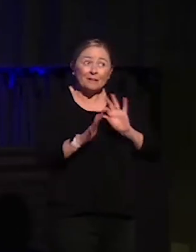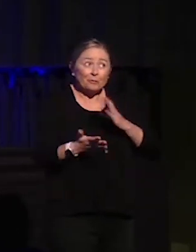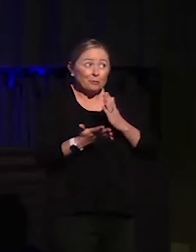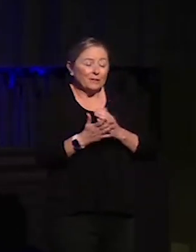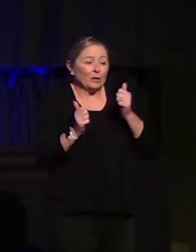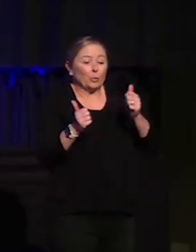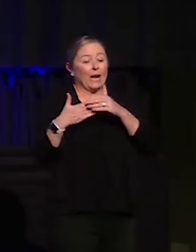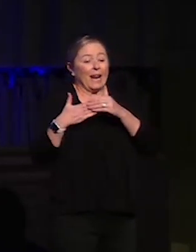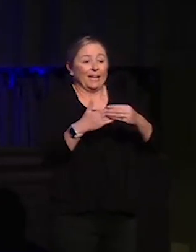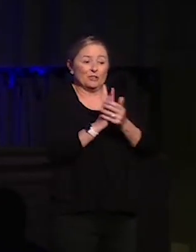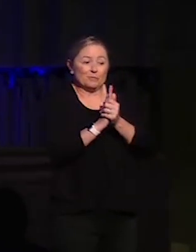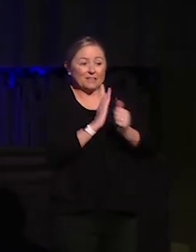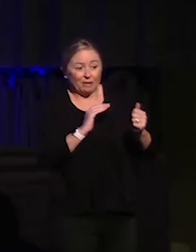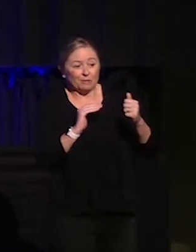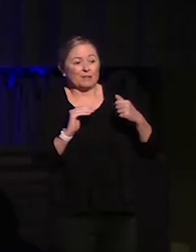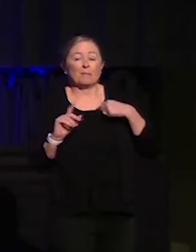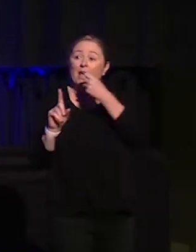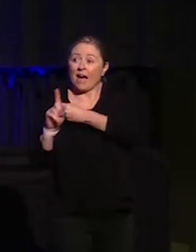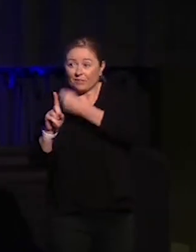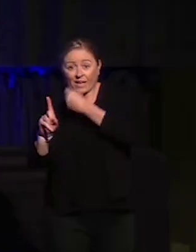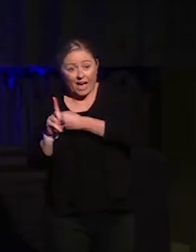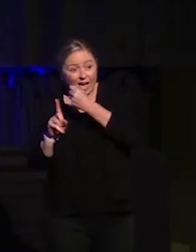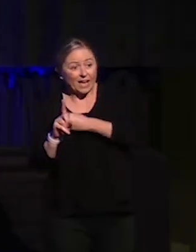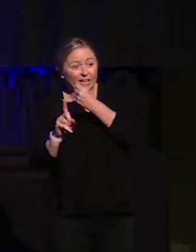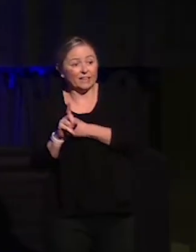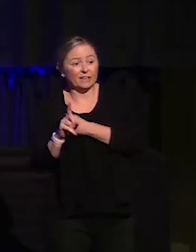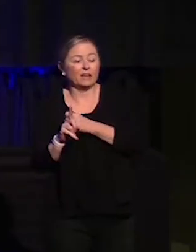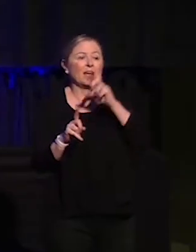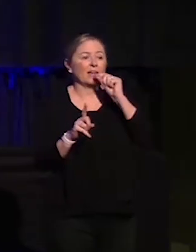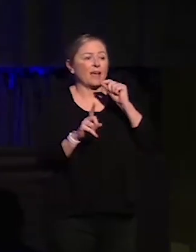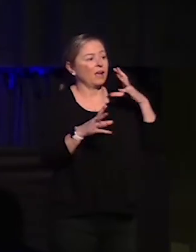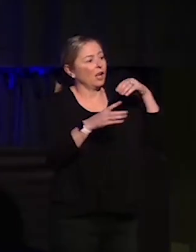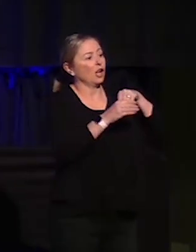face it. So what I want to do is move advocacy into a place of change.